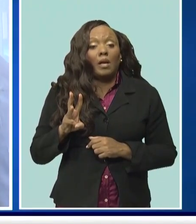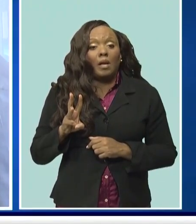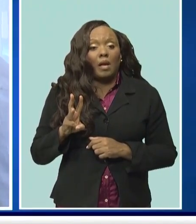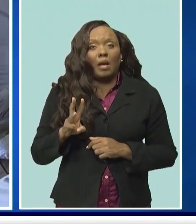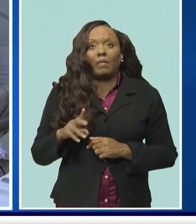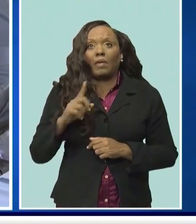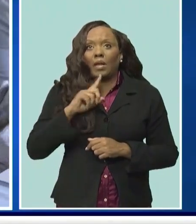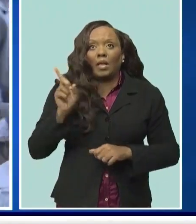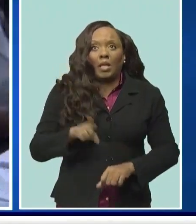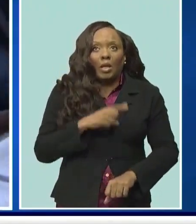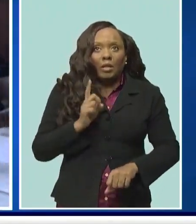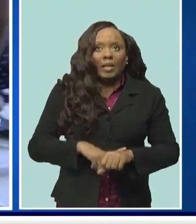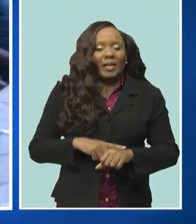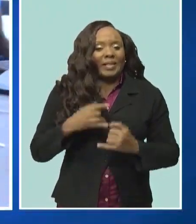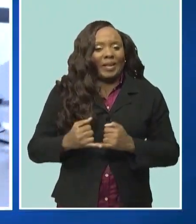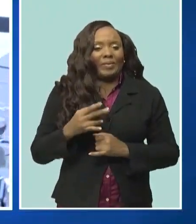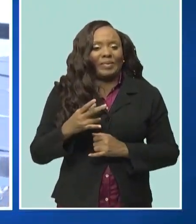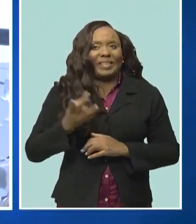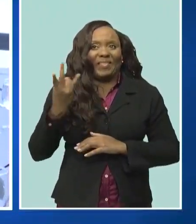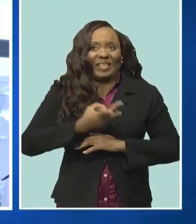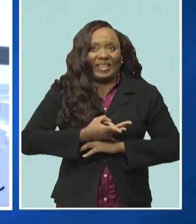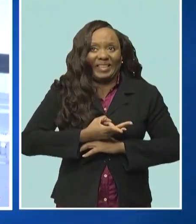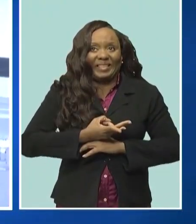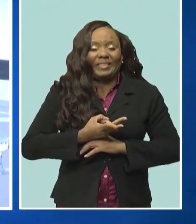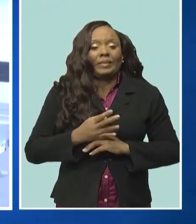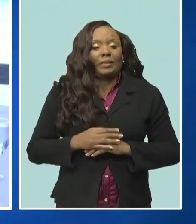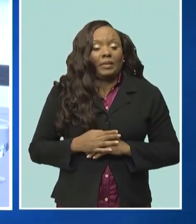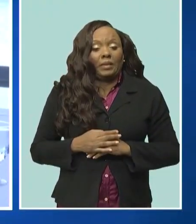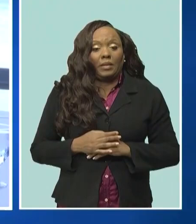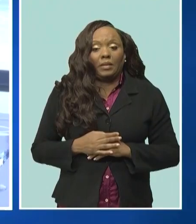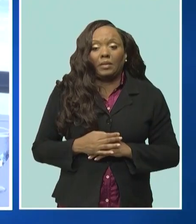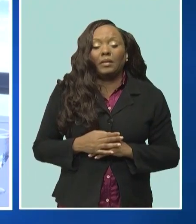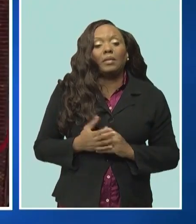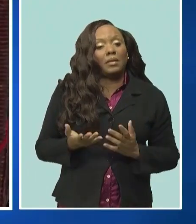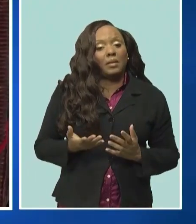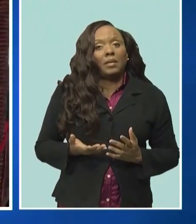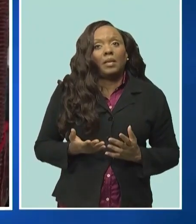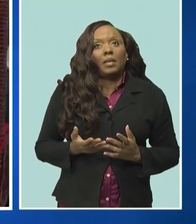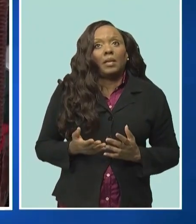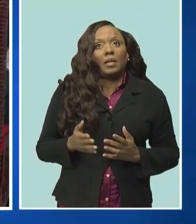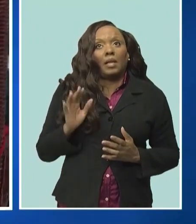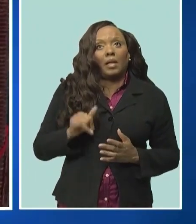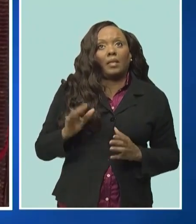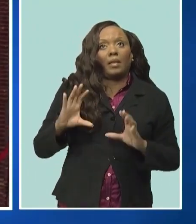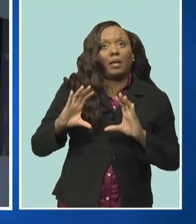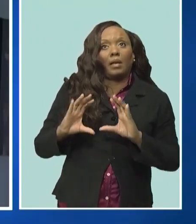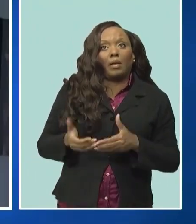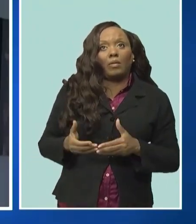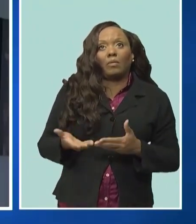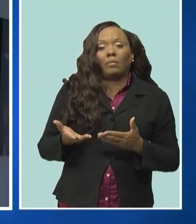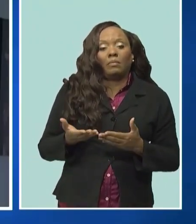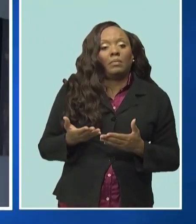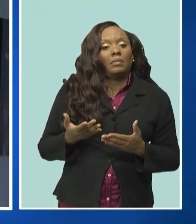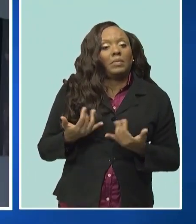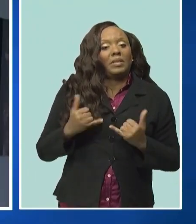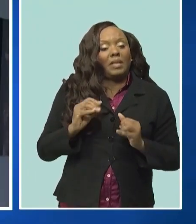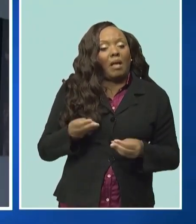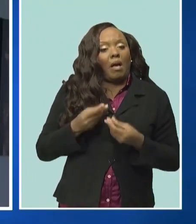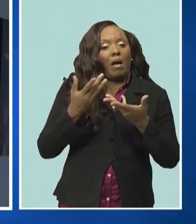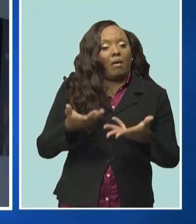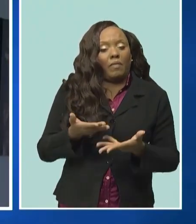And for the former chairman and retired justice, while the body is under-resourced, it delivers results. The tribunal,